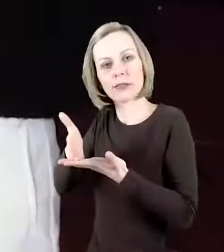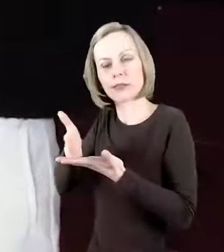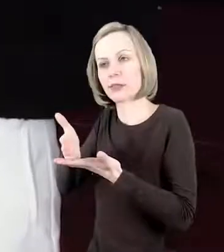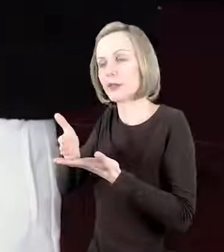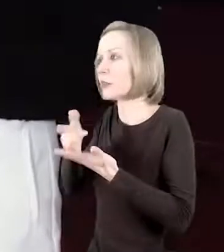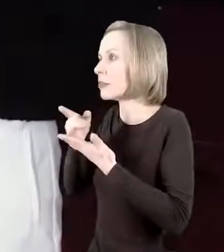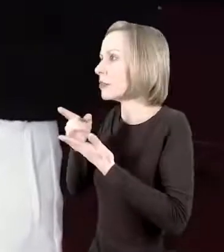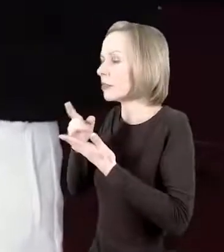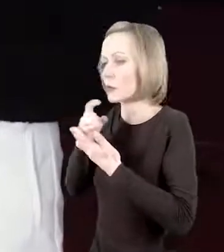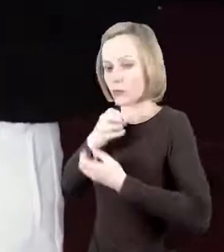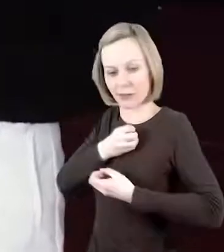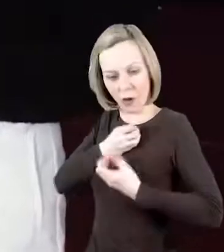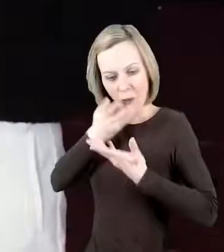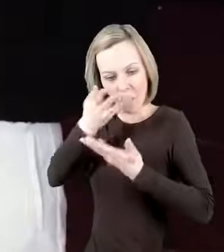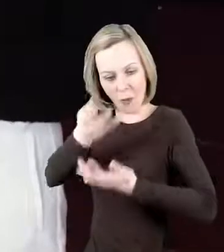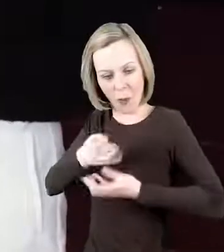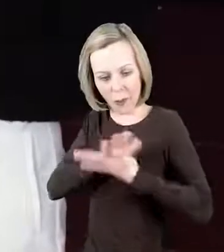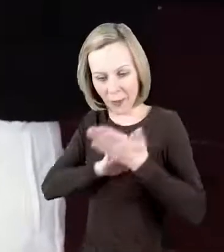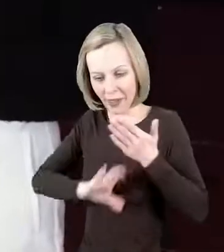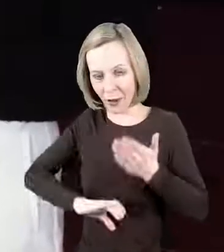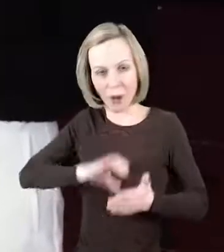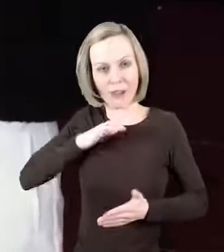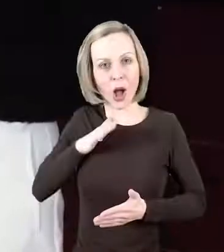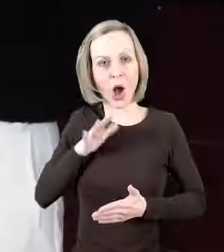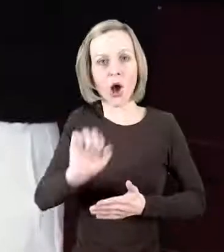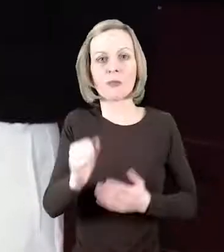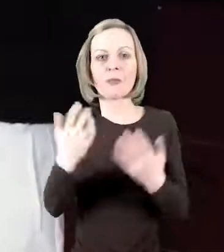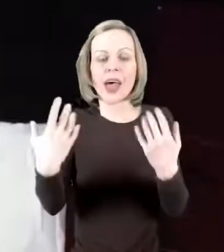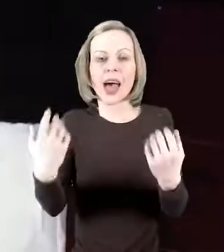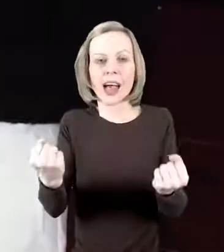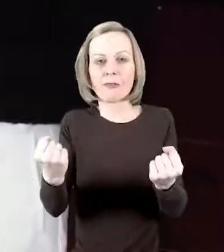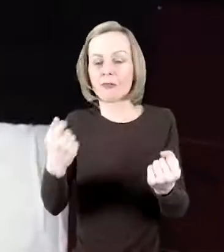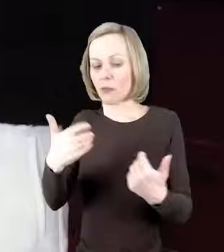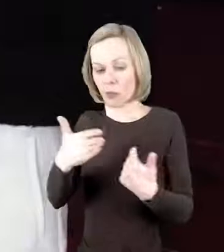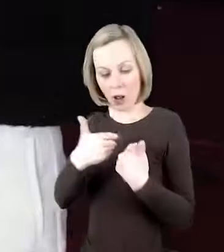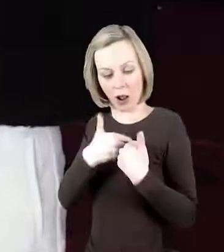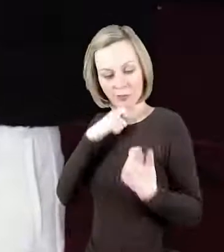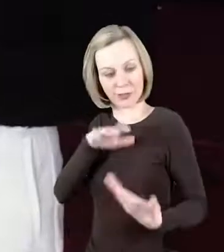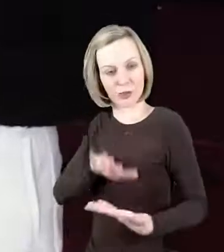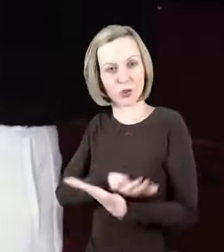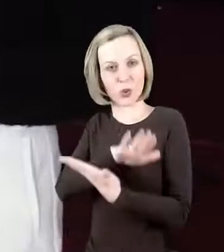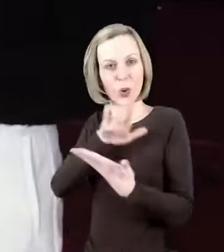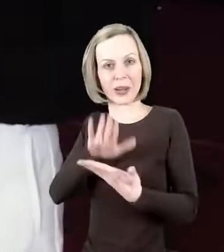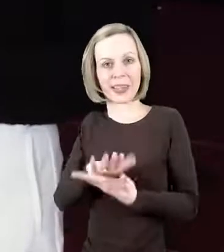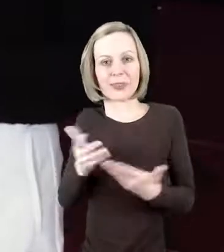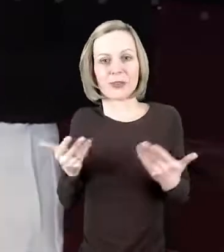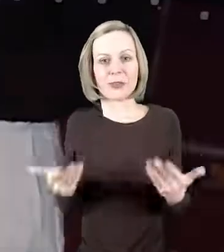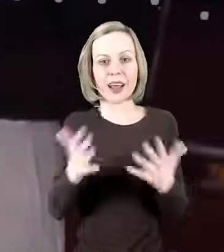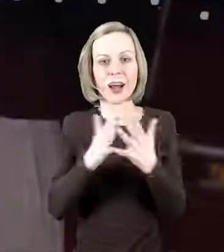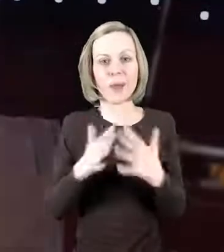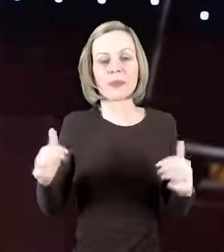overflow in us so we may be filled with confident hope. May our hearts be filled with such joy this Christmas day.